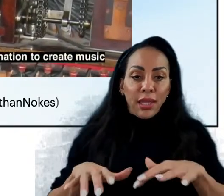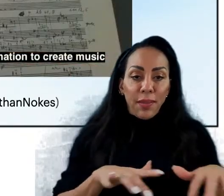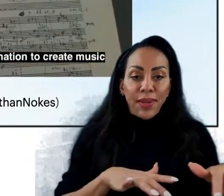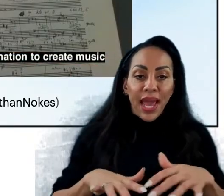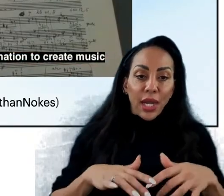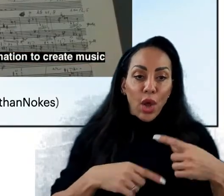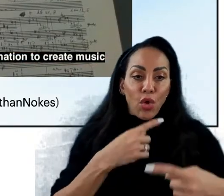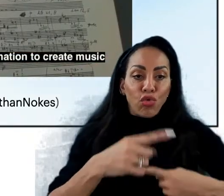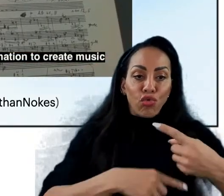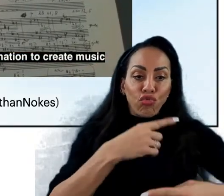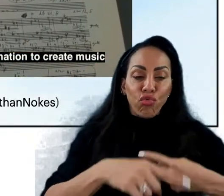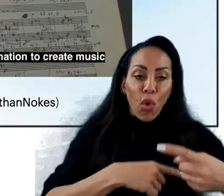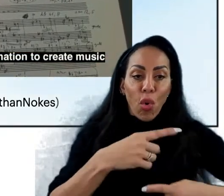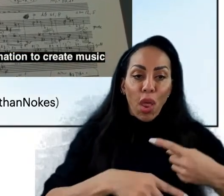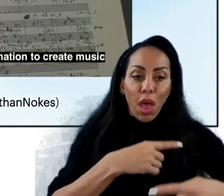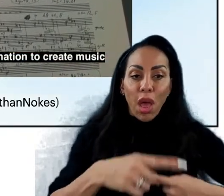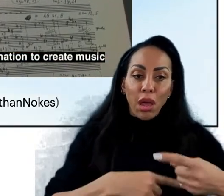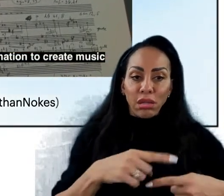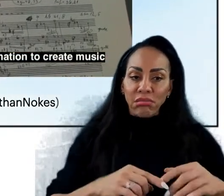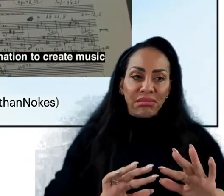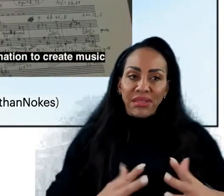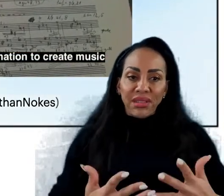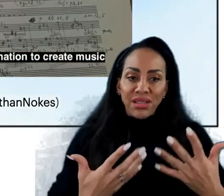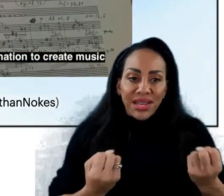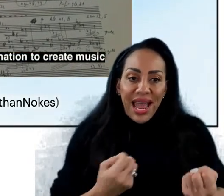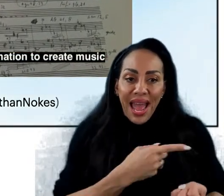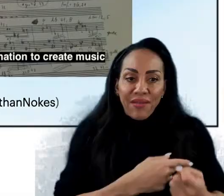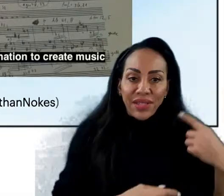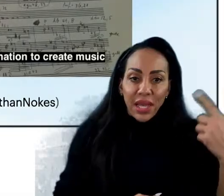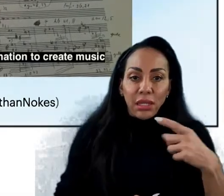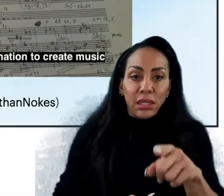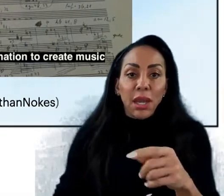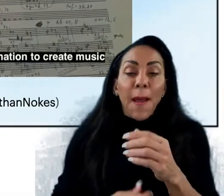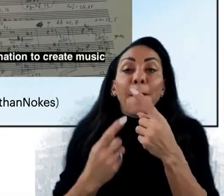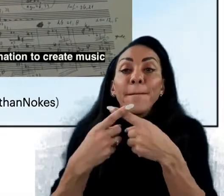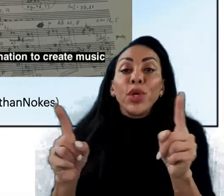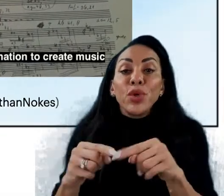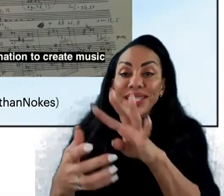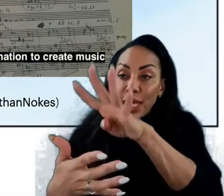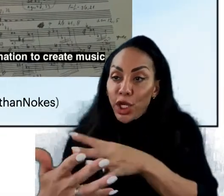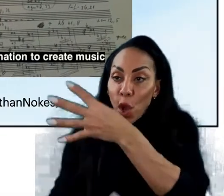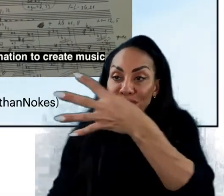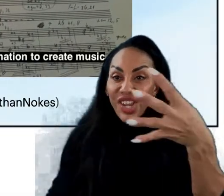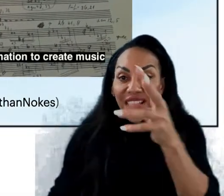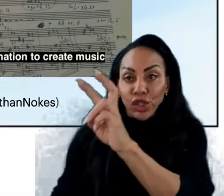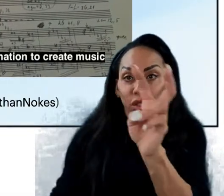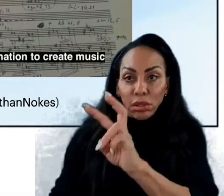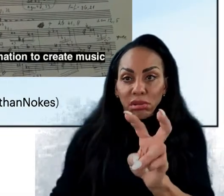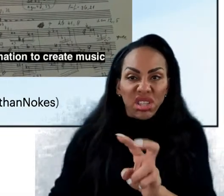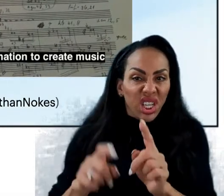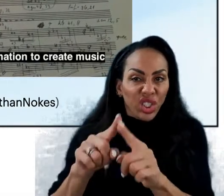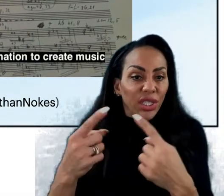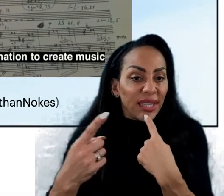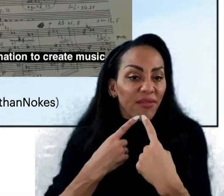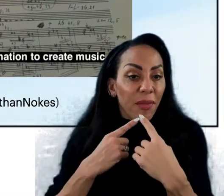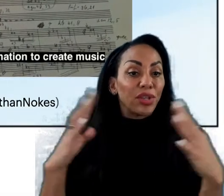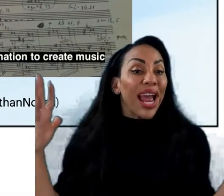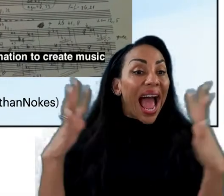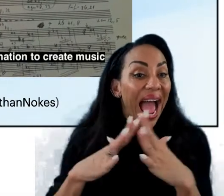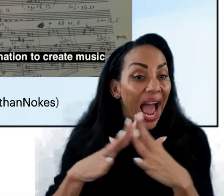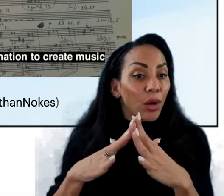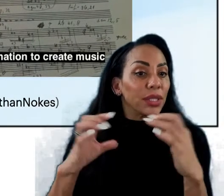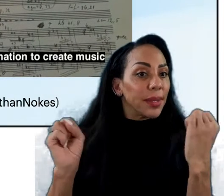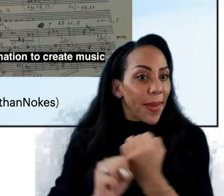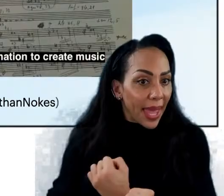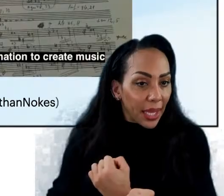in a way, music notation itself is not music, but information to create music. The takeaway